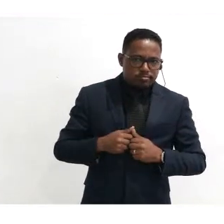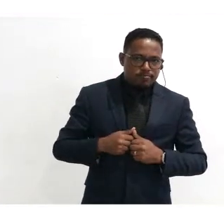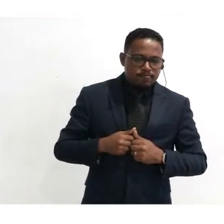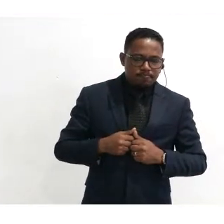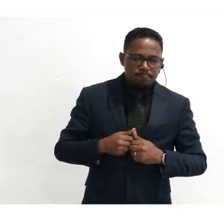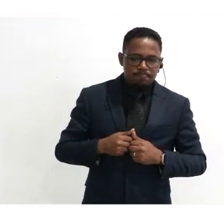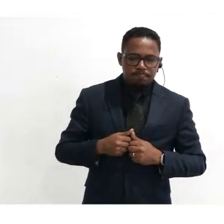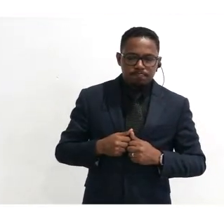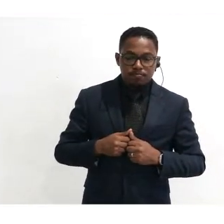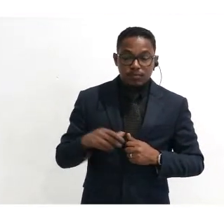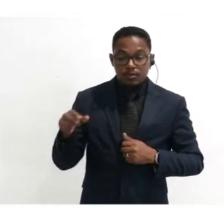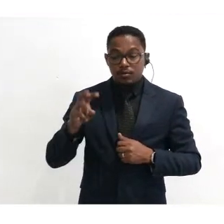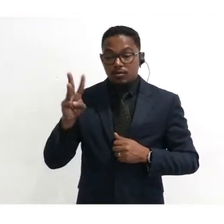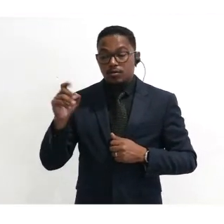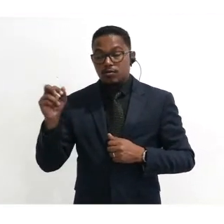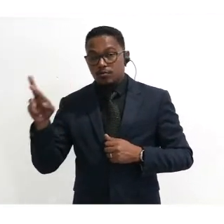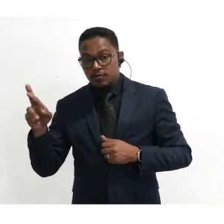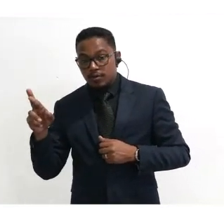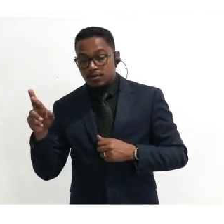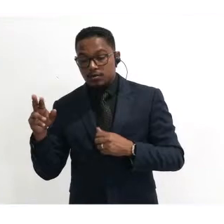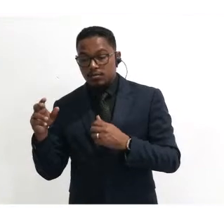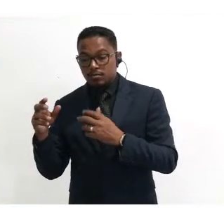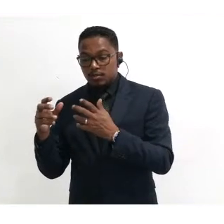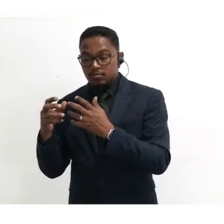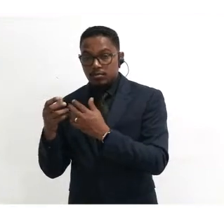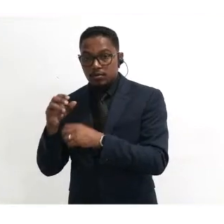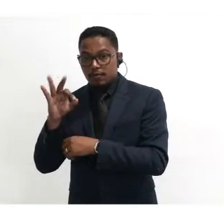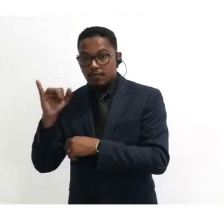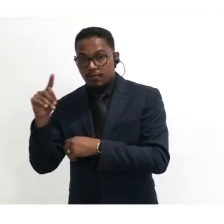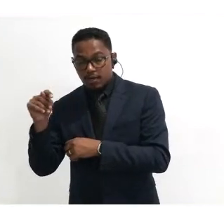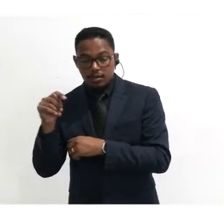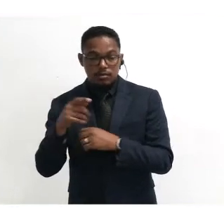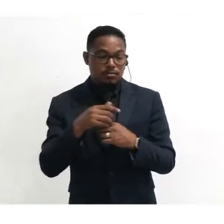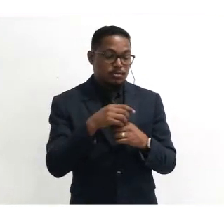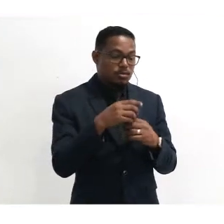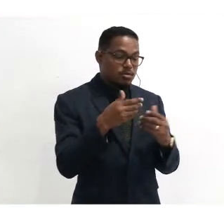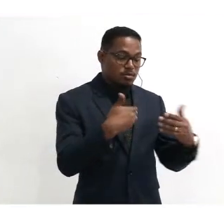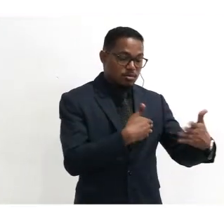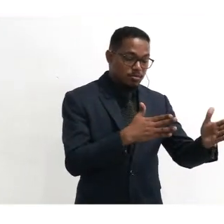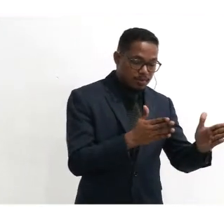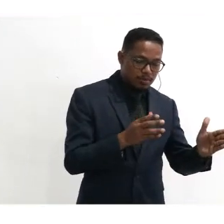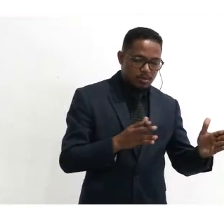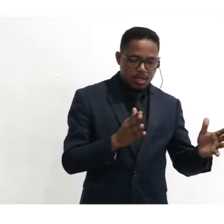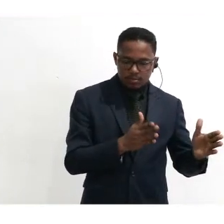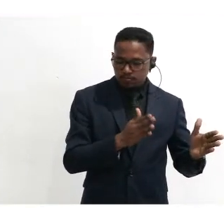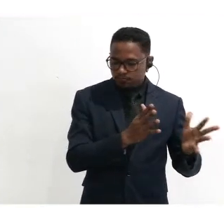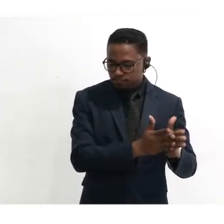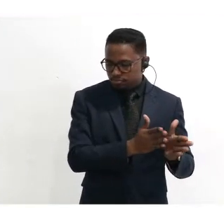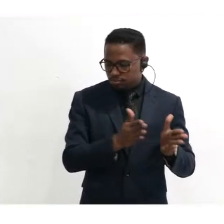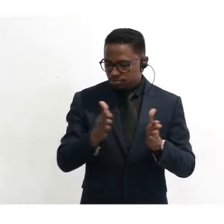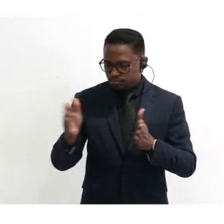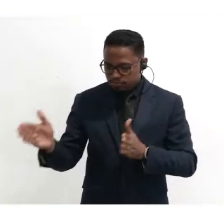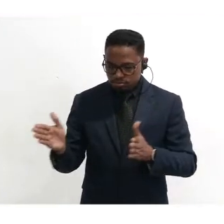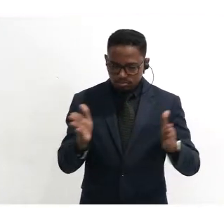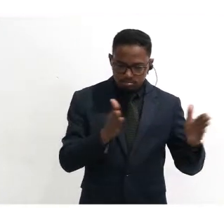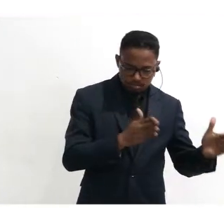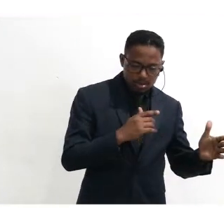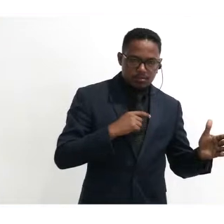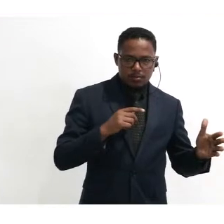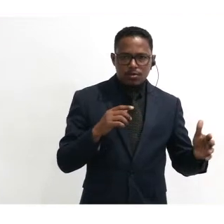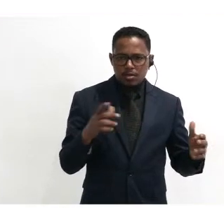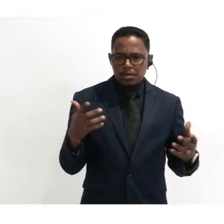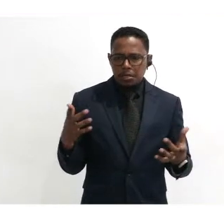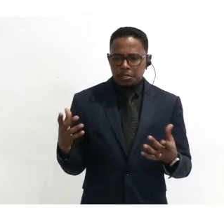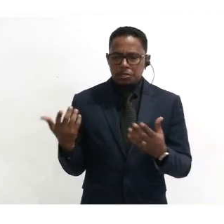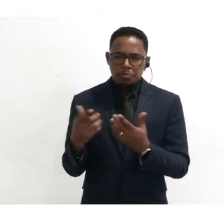and packaging. So essentially all the equipment that we would use for a wafer level package could also be used in